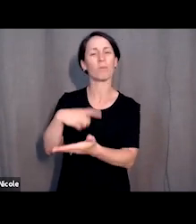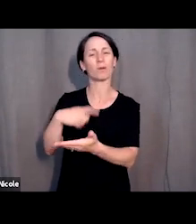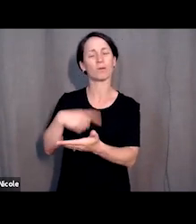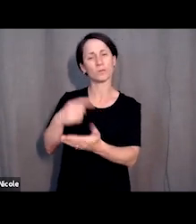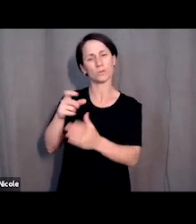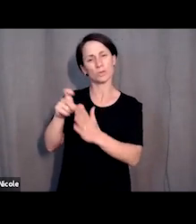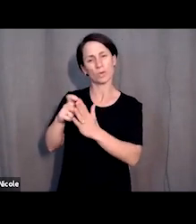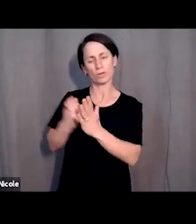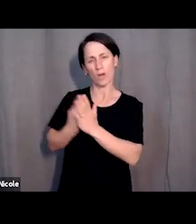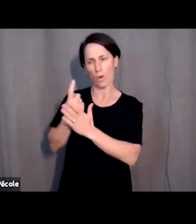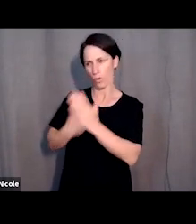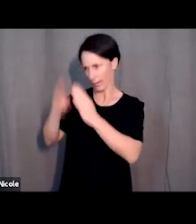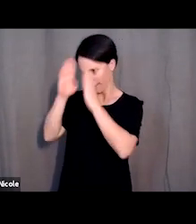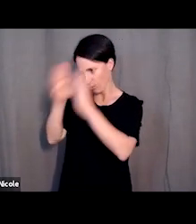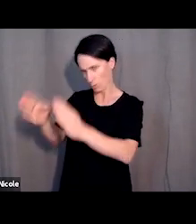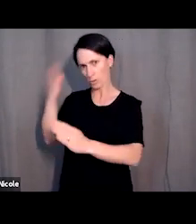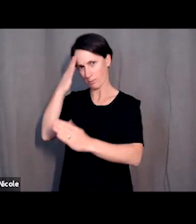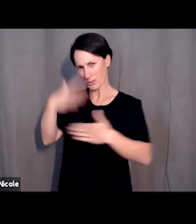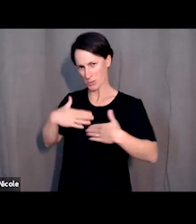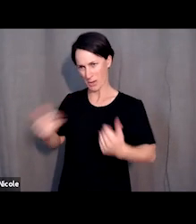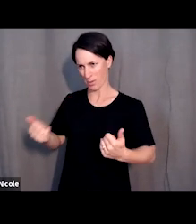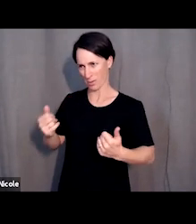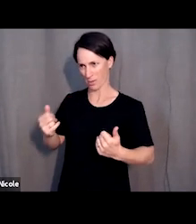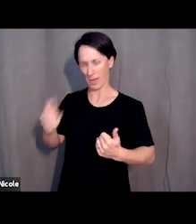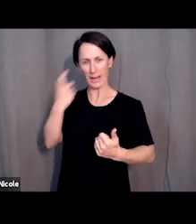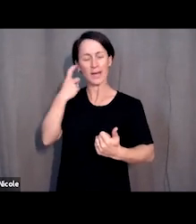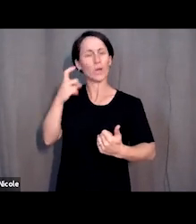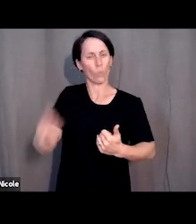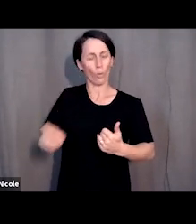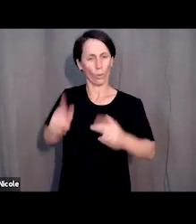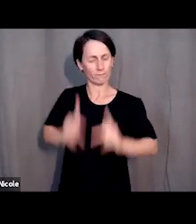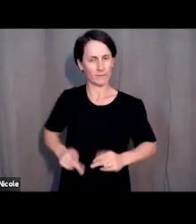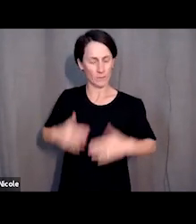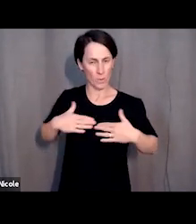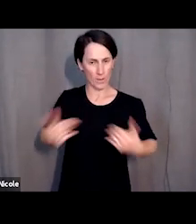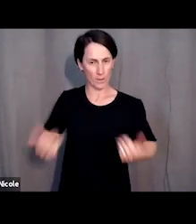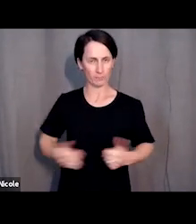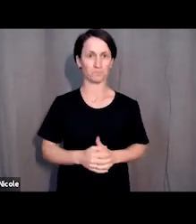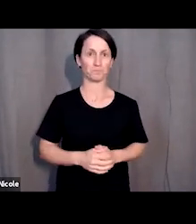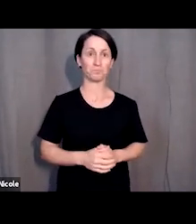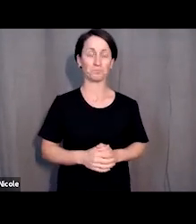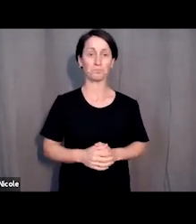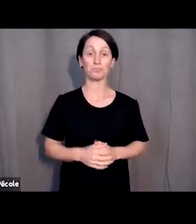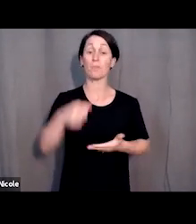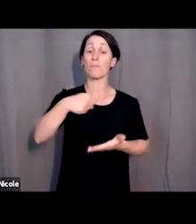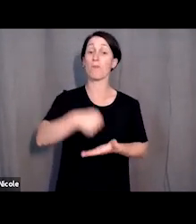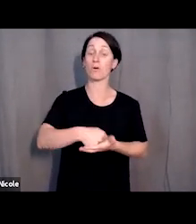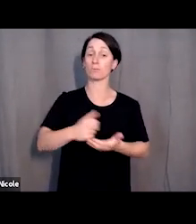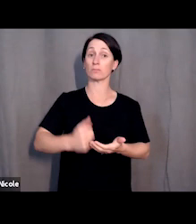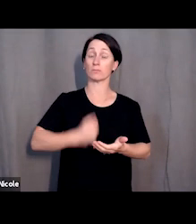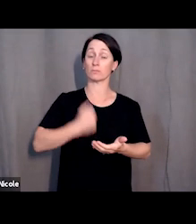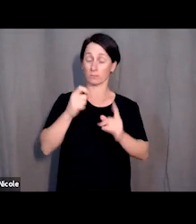on their mental rather than physical health. So just very quickly, looking at the bottom of this table here,